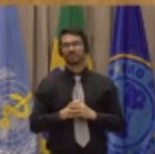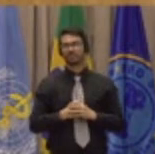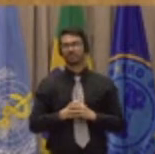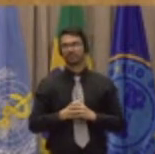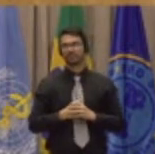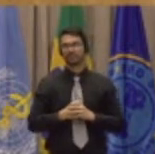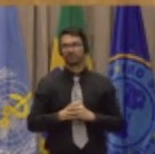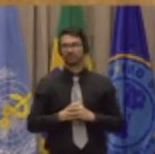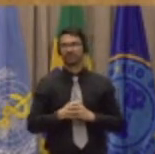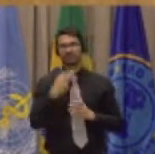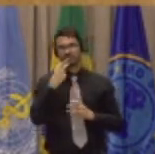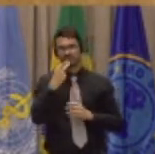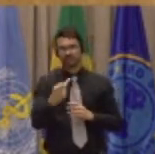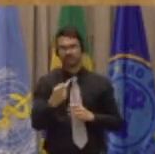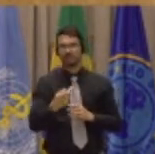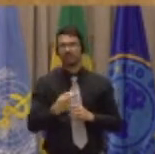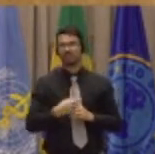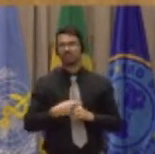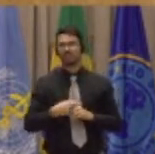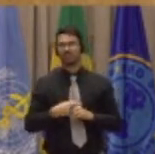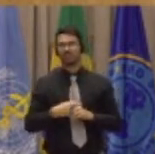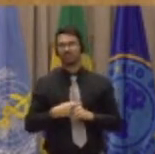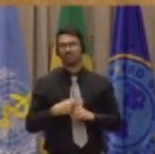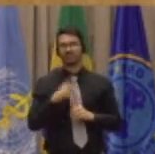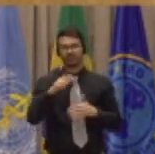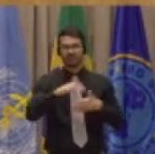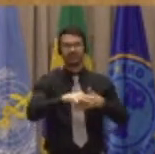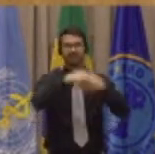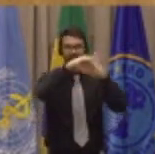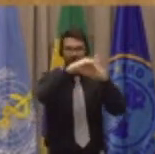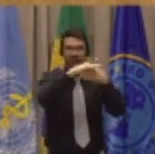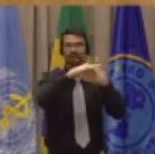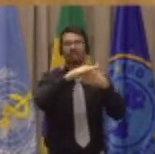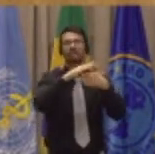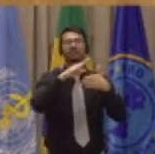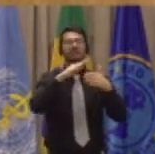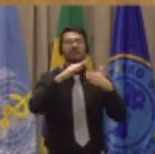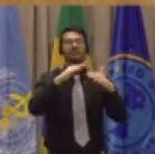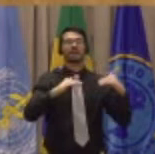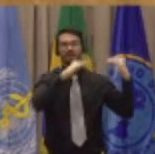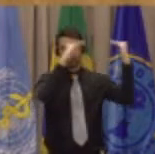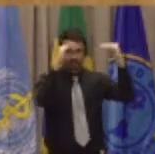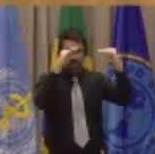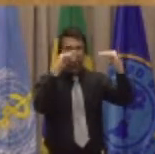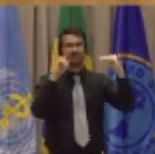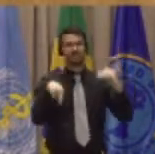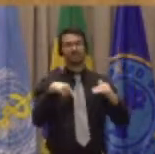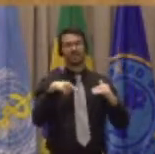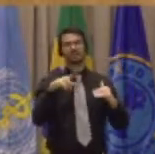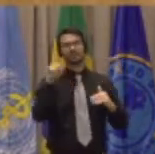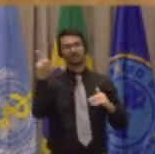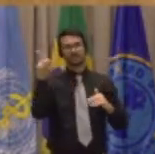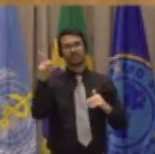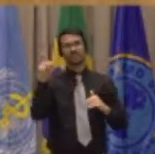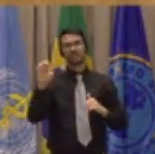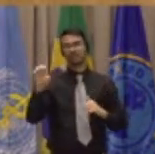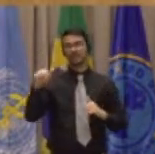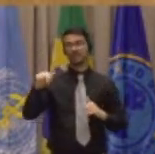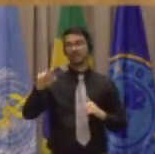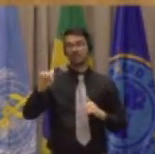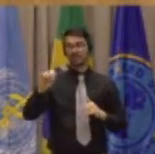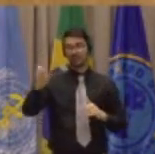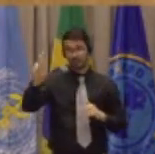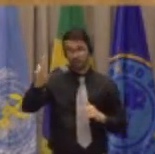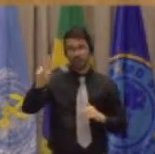I would like to mention that the leadership of health authorities